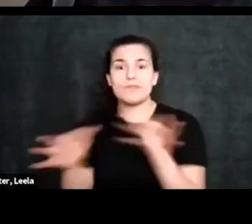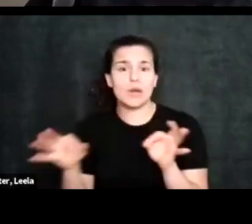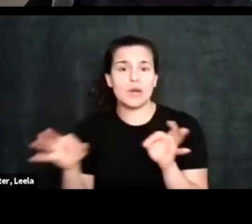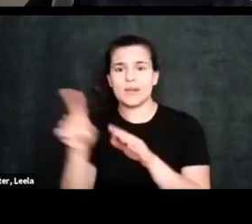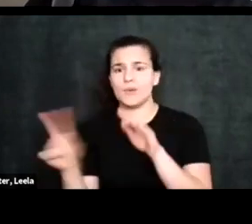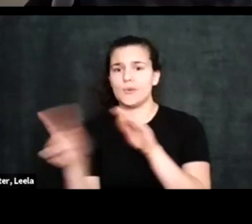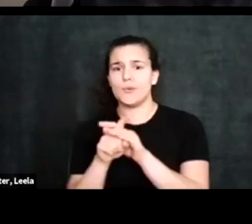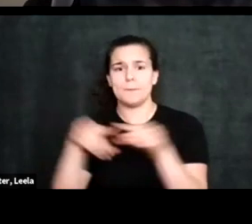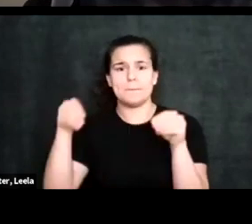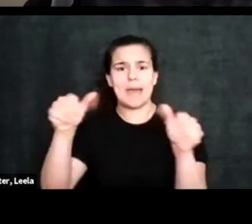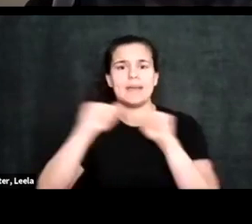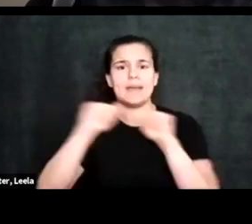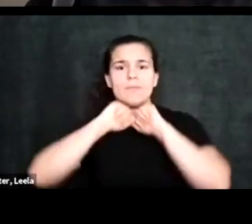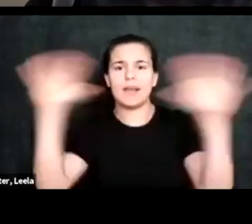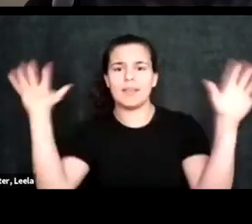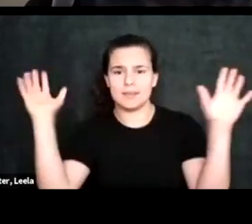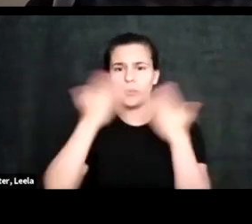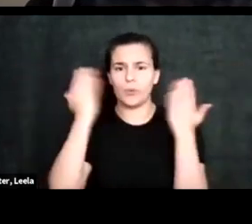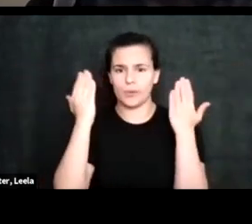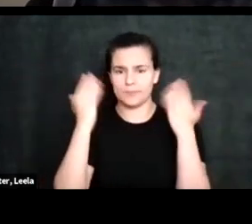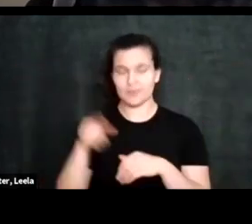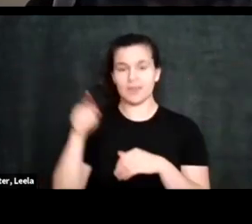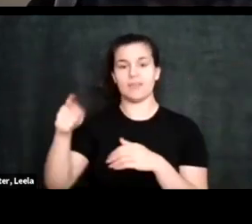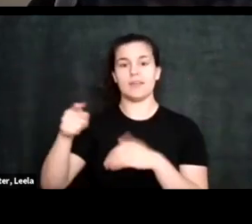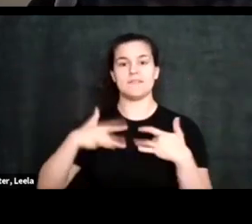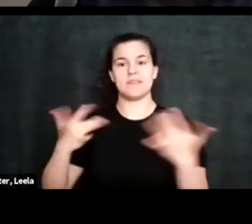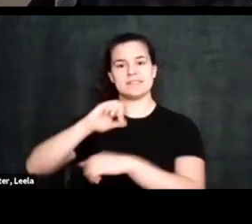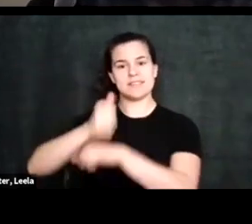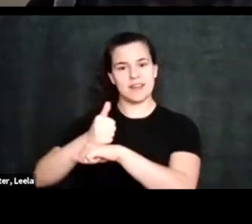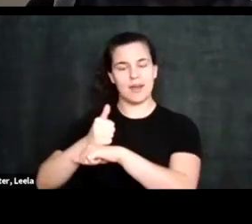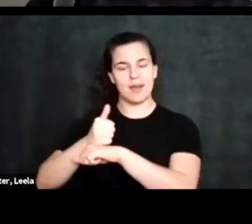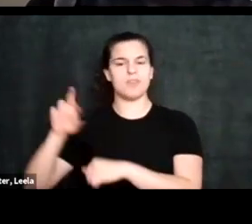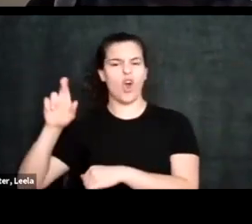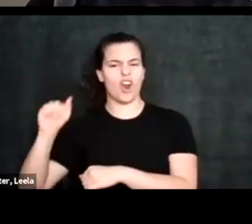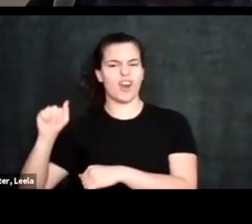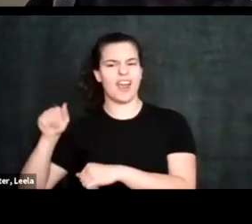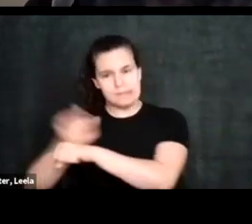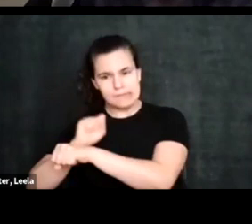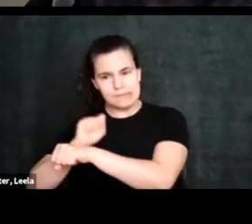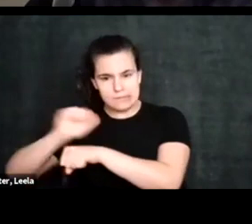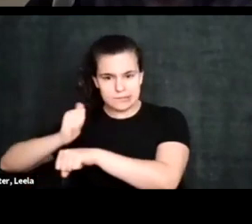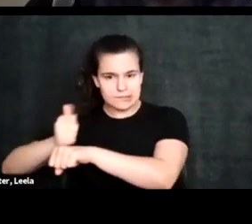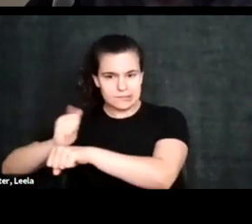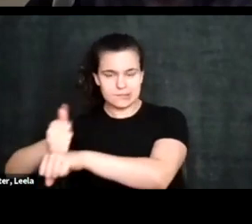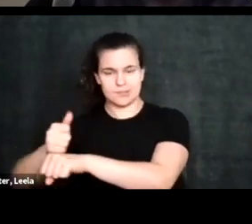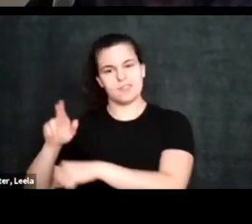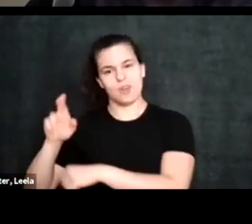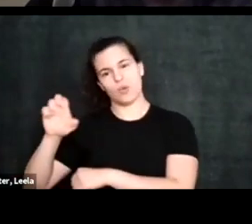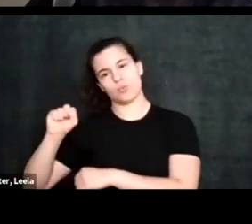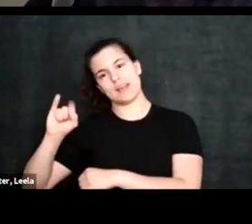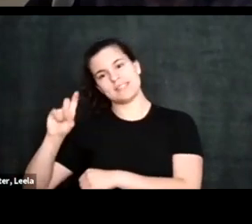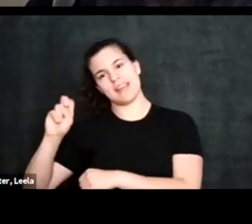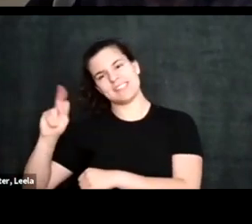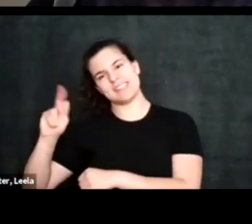pay anything. These programs are orchestrated by those resident assistants that I talked about earlier. And so they take time in planning